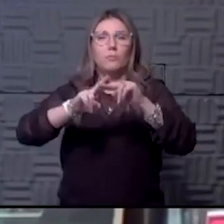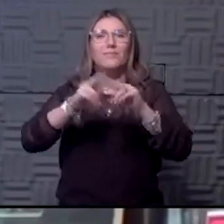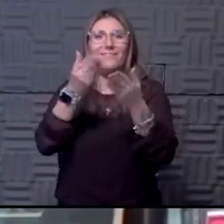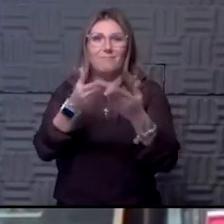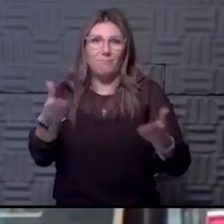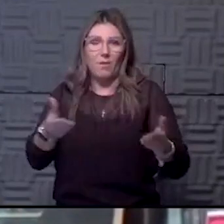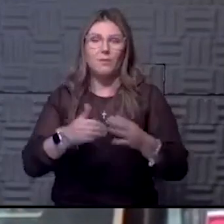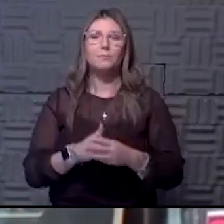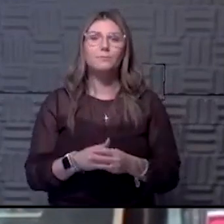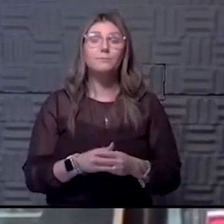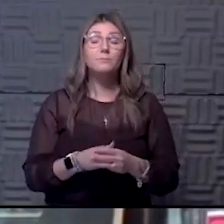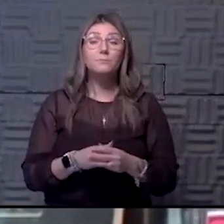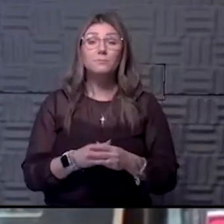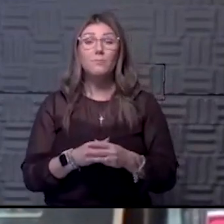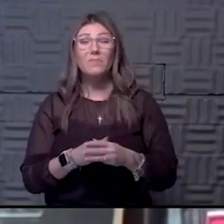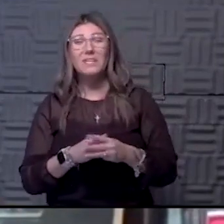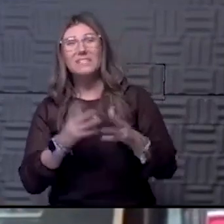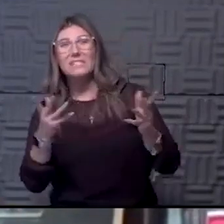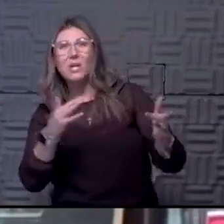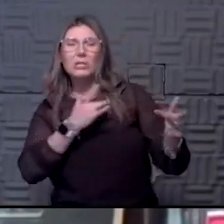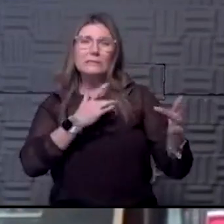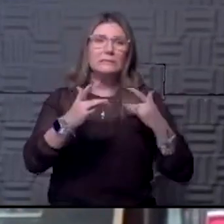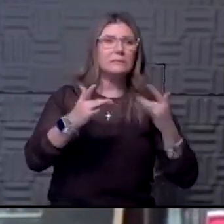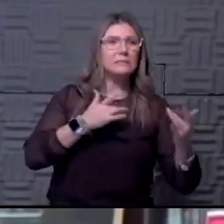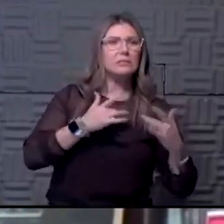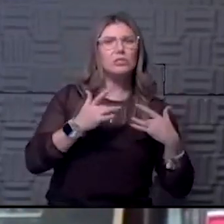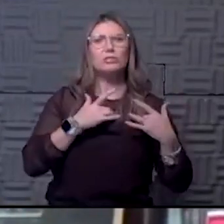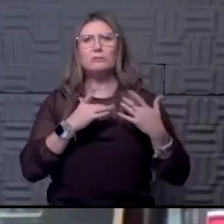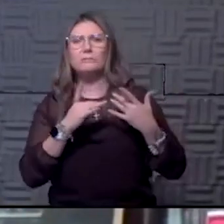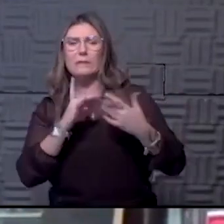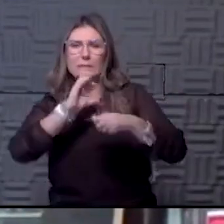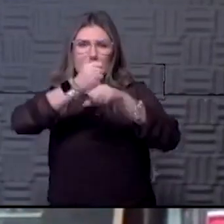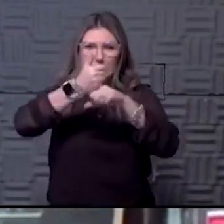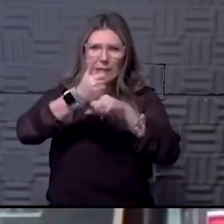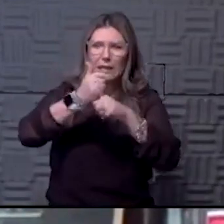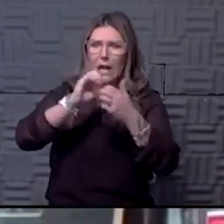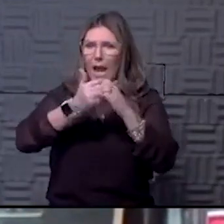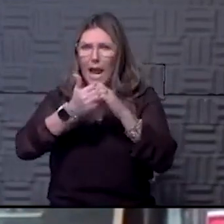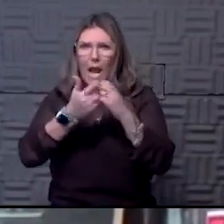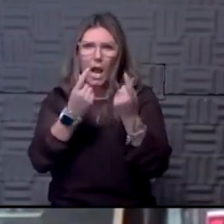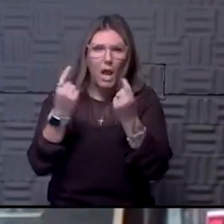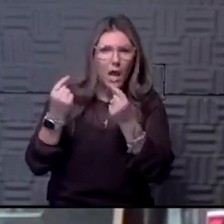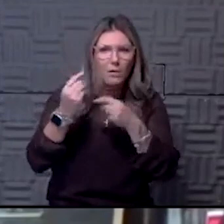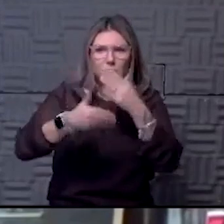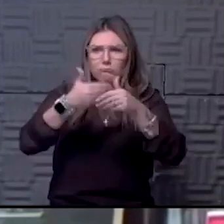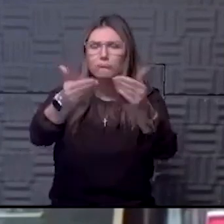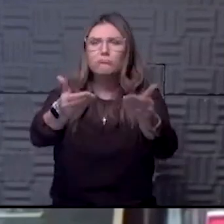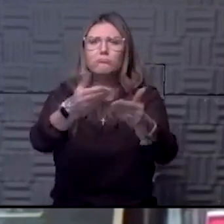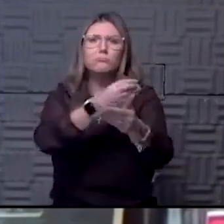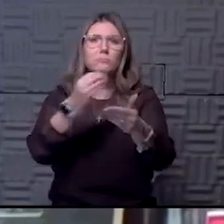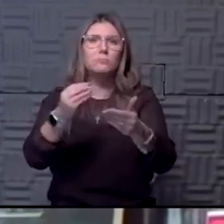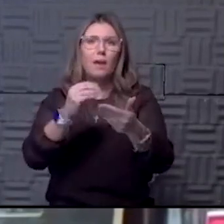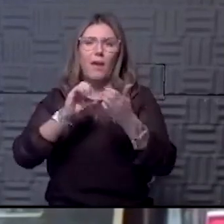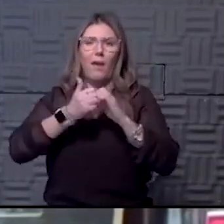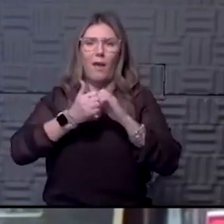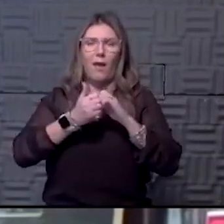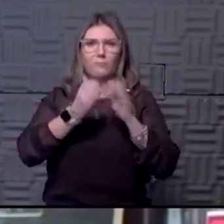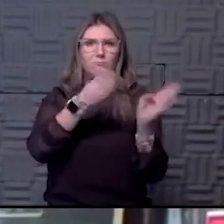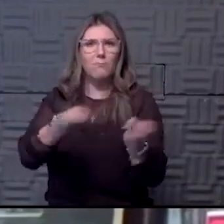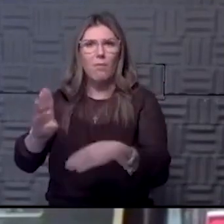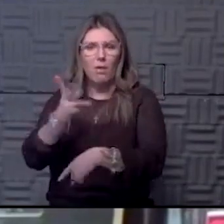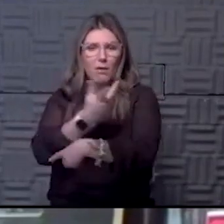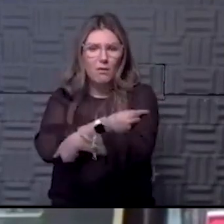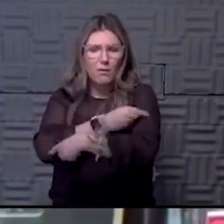So concern about logistics, about lack of information, about transparency, how to plan for administering the vaccine. And